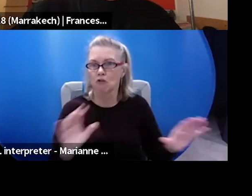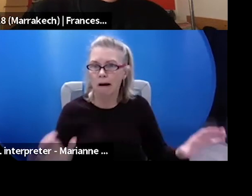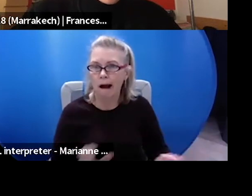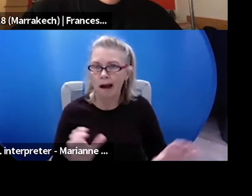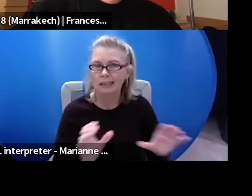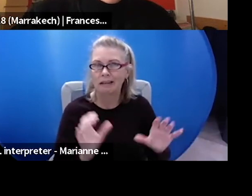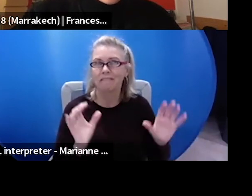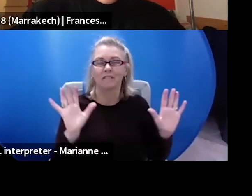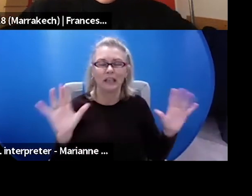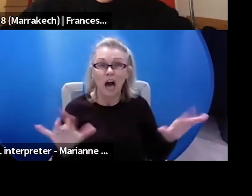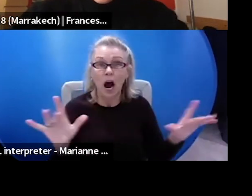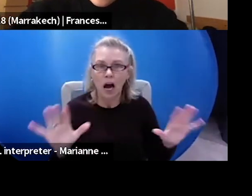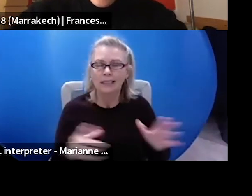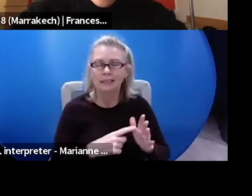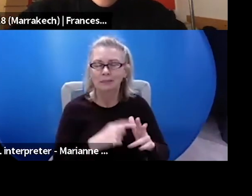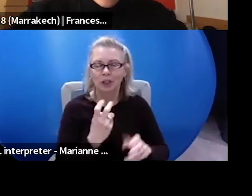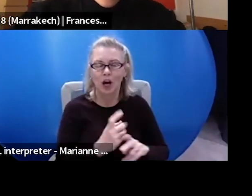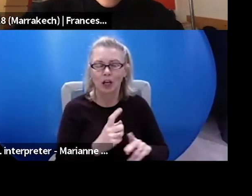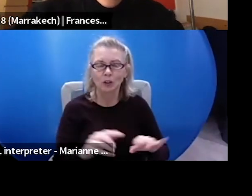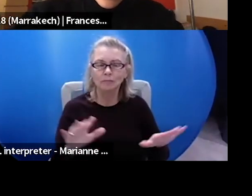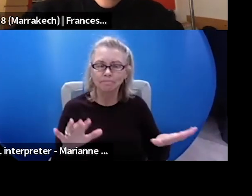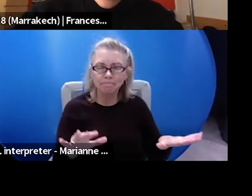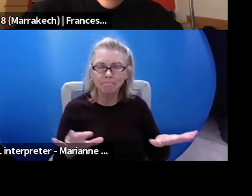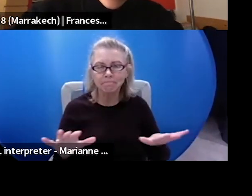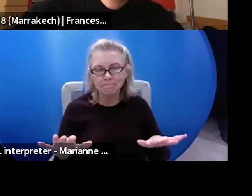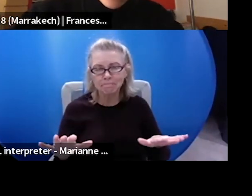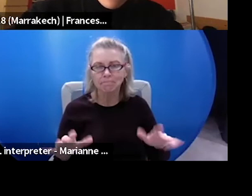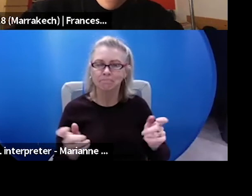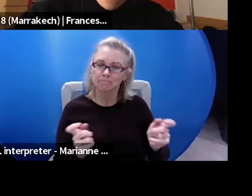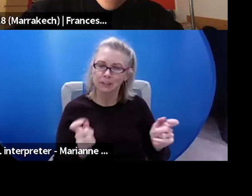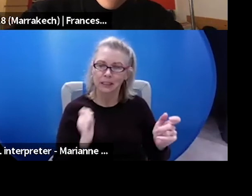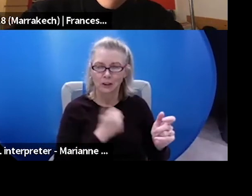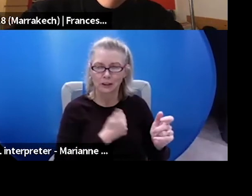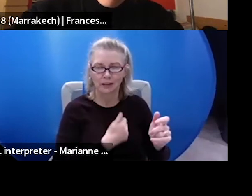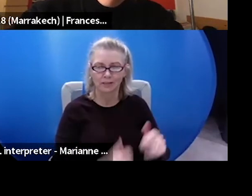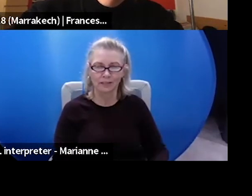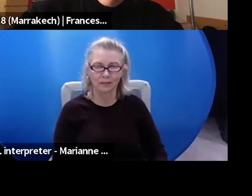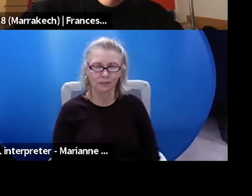hard to contain ourselves.